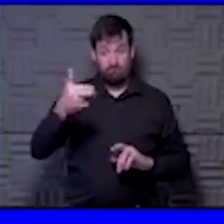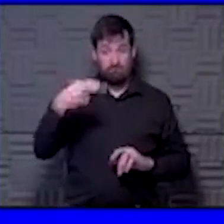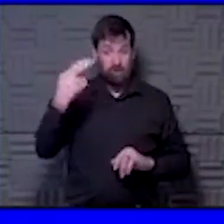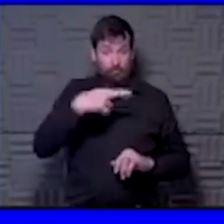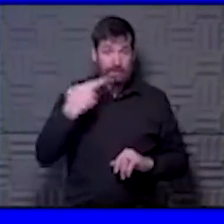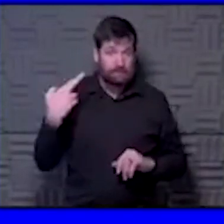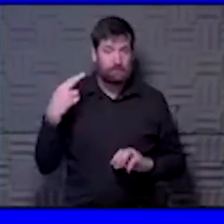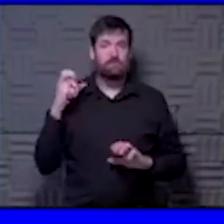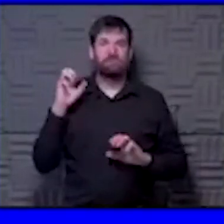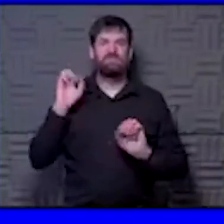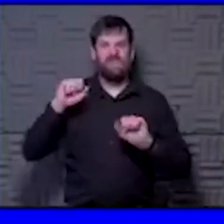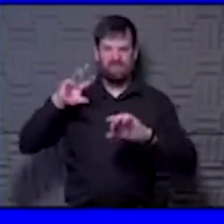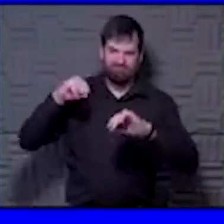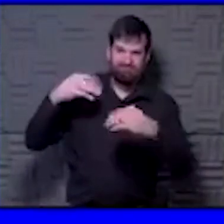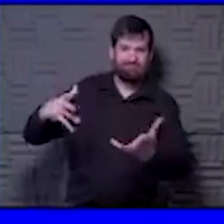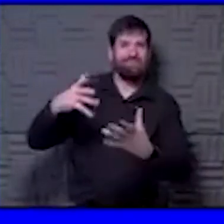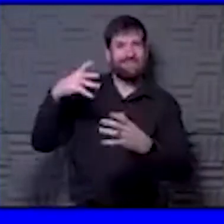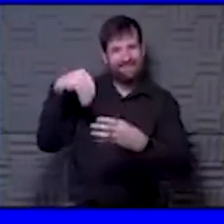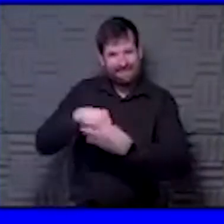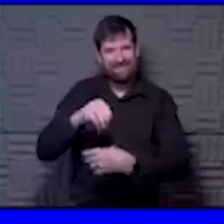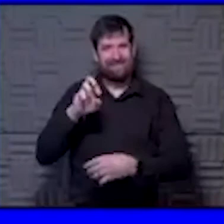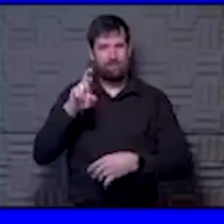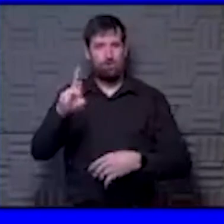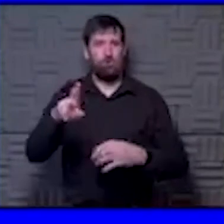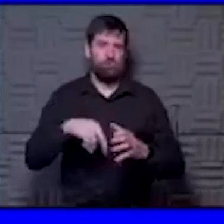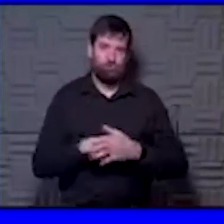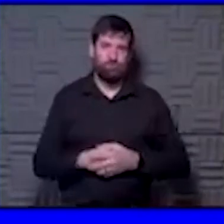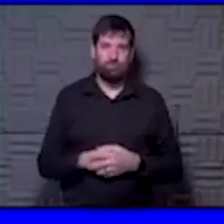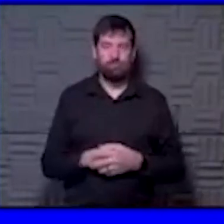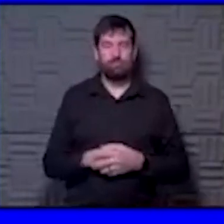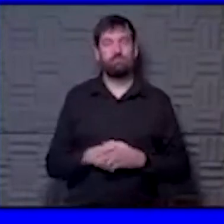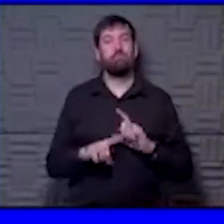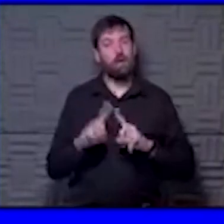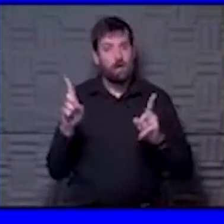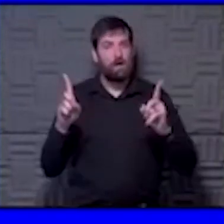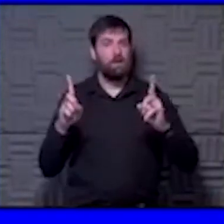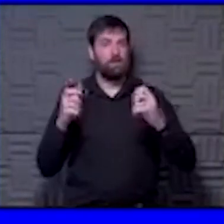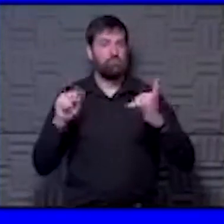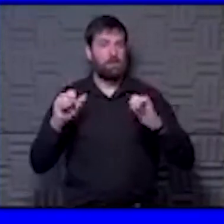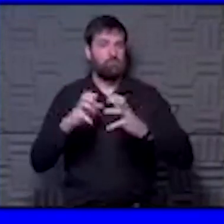can be done in the emergency department right there. But we are looking